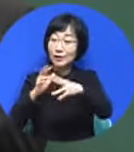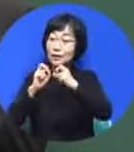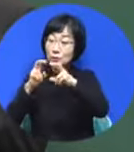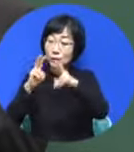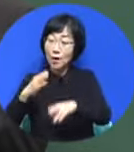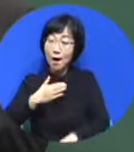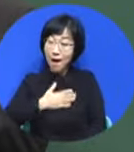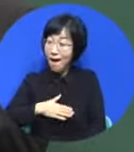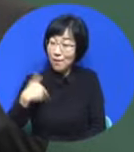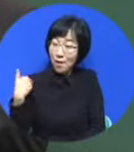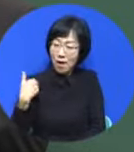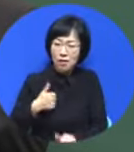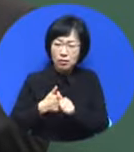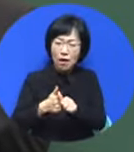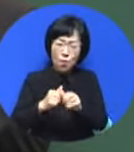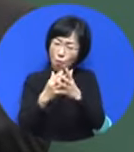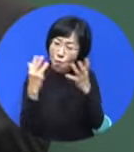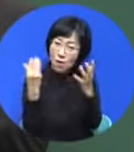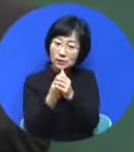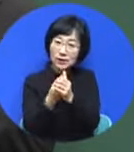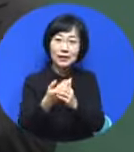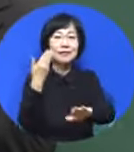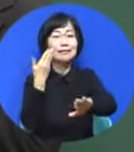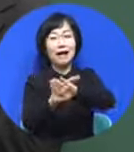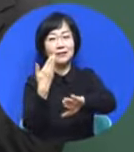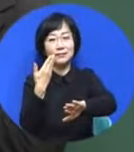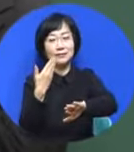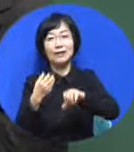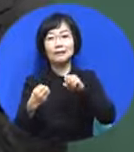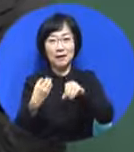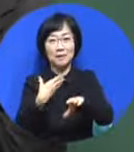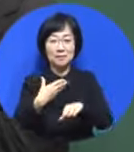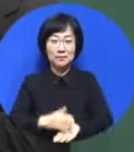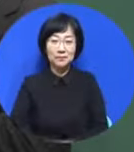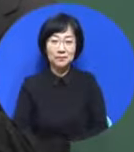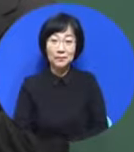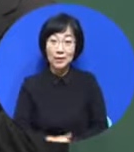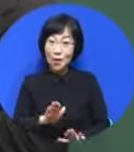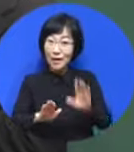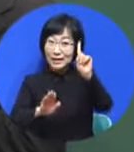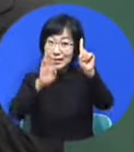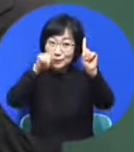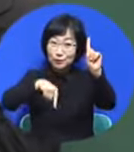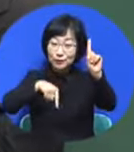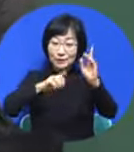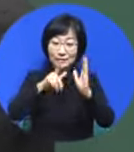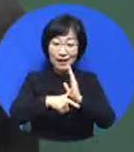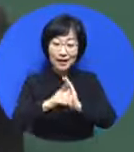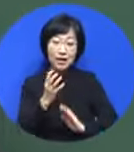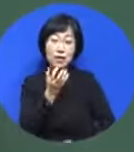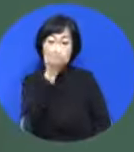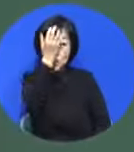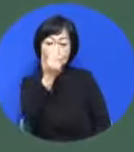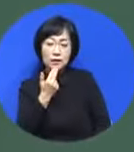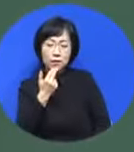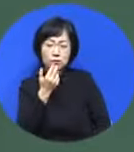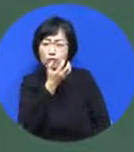And this is the grave difference, the huge difference between someone who understands evangelism and missions and one who does not.